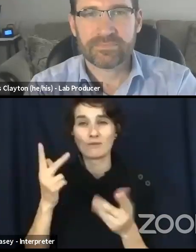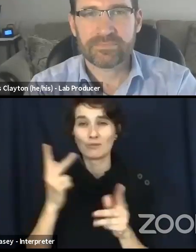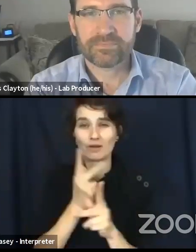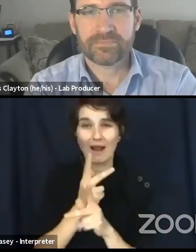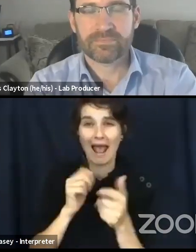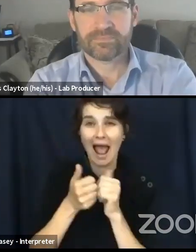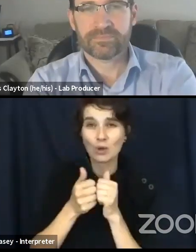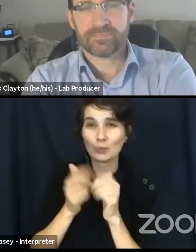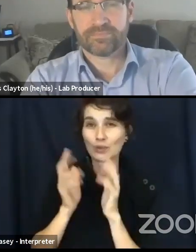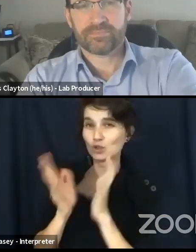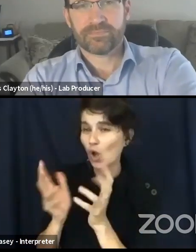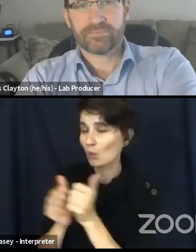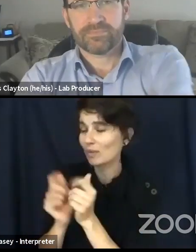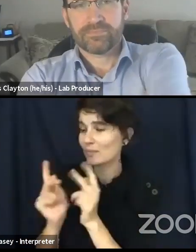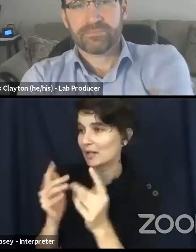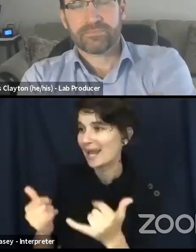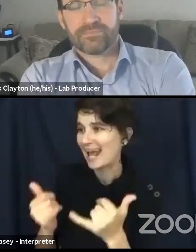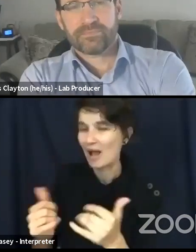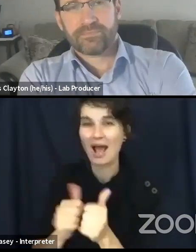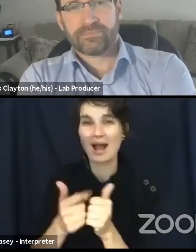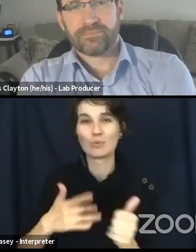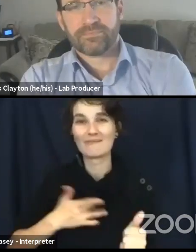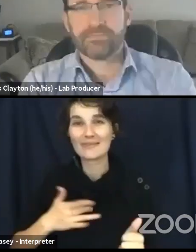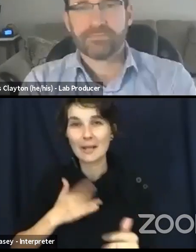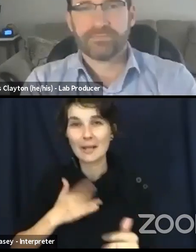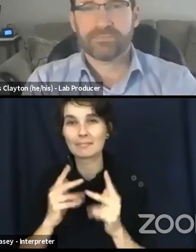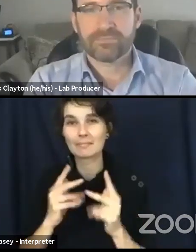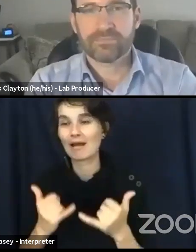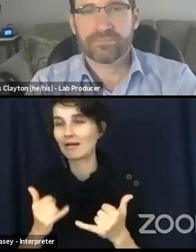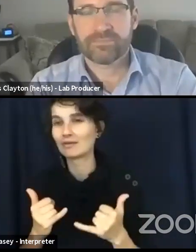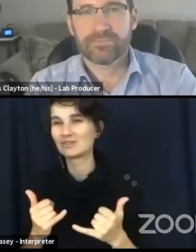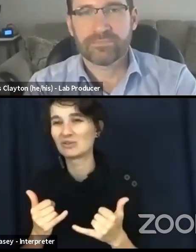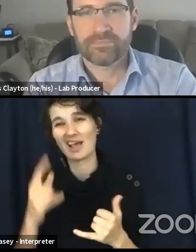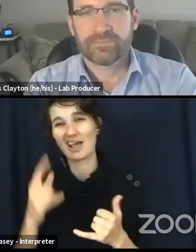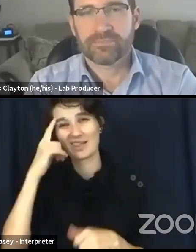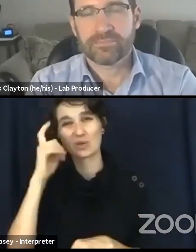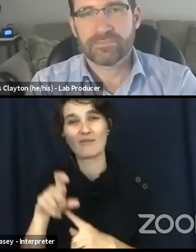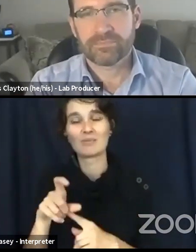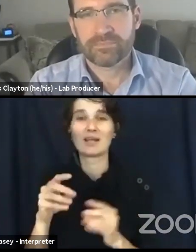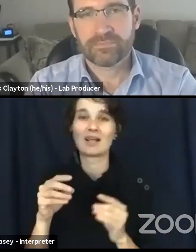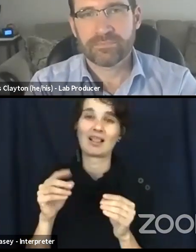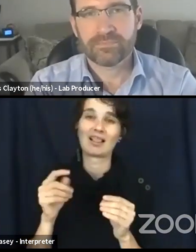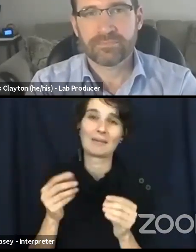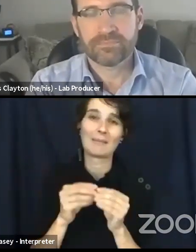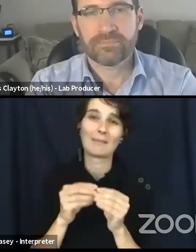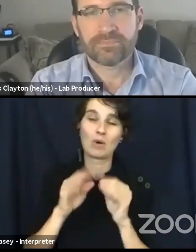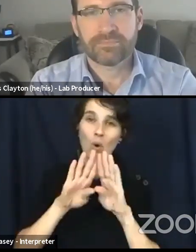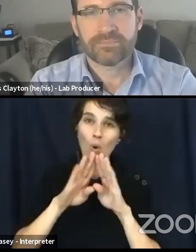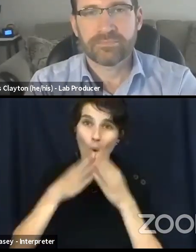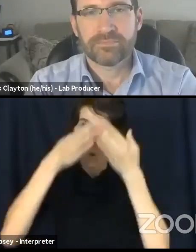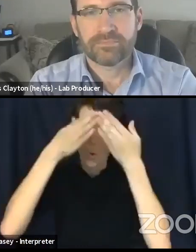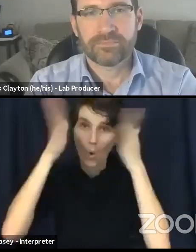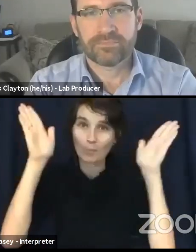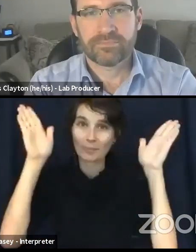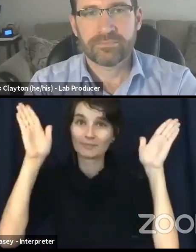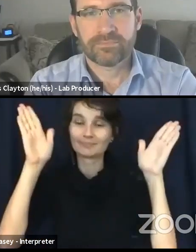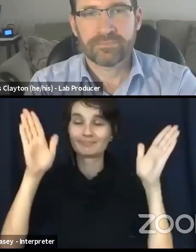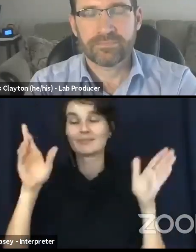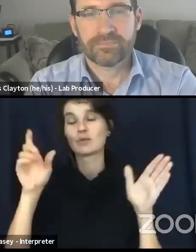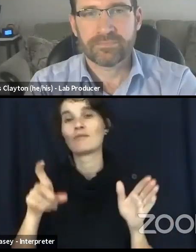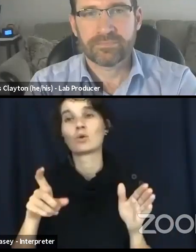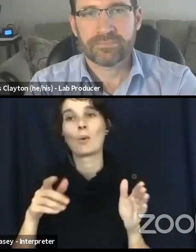now? And I think you do just have to be a little more open to what that means. And you have to go beyond